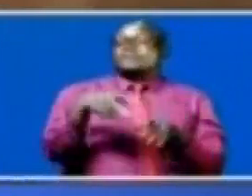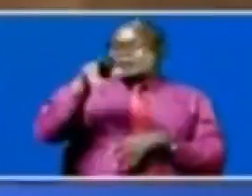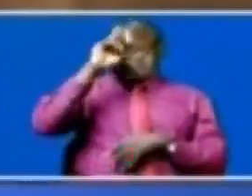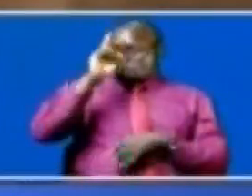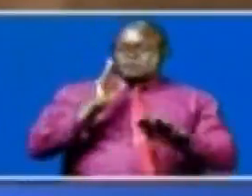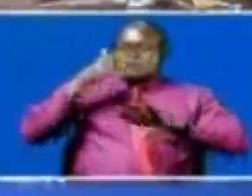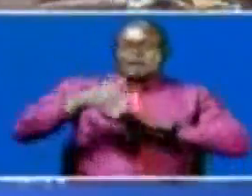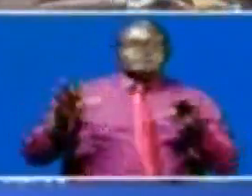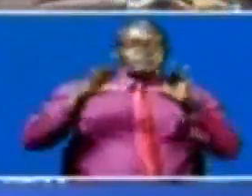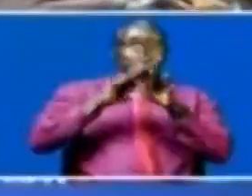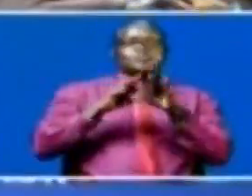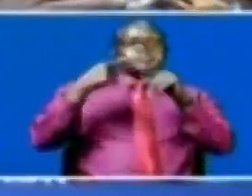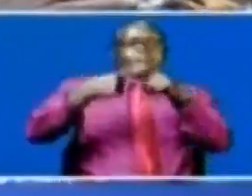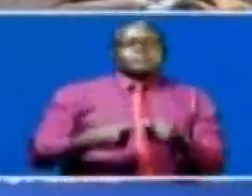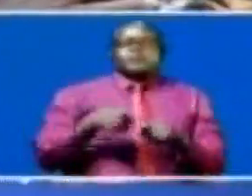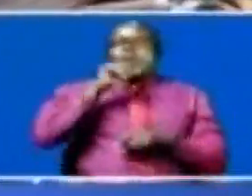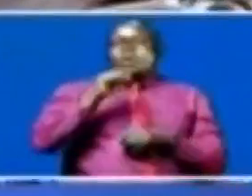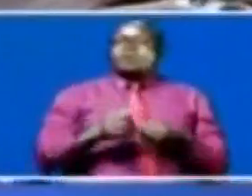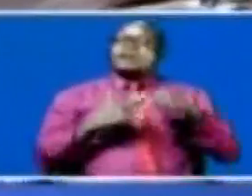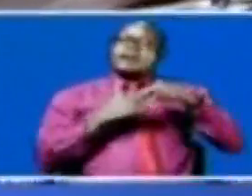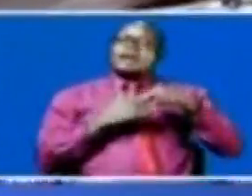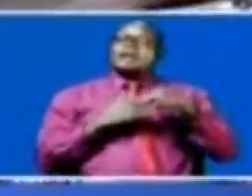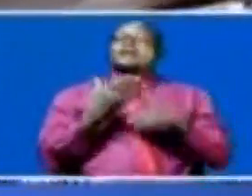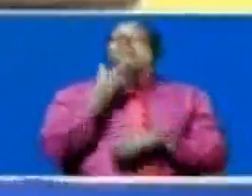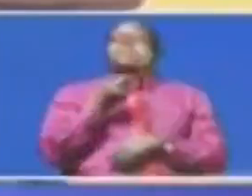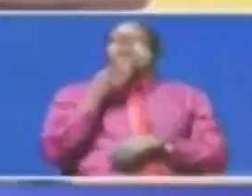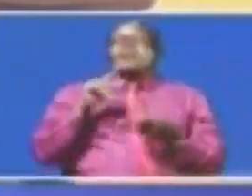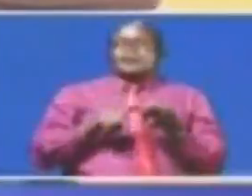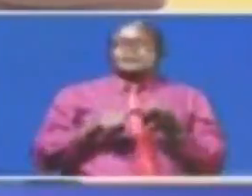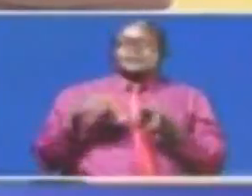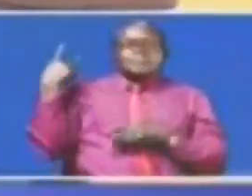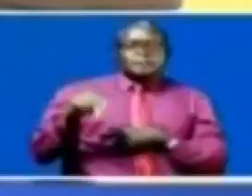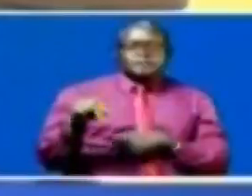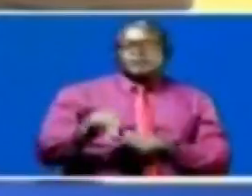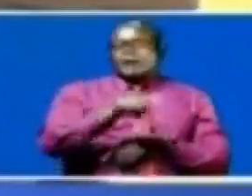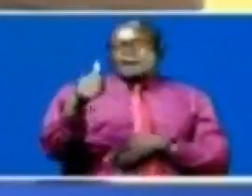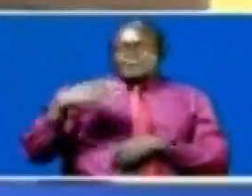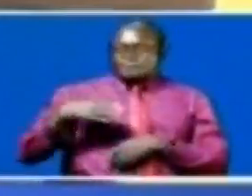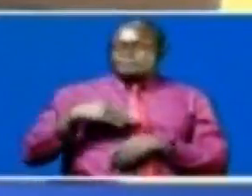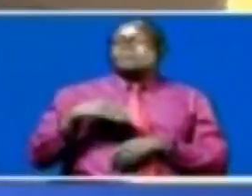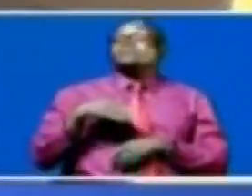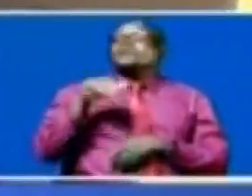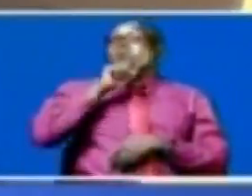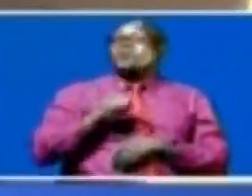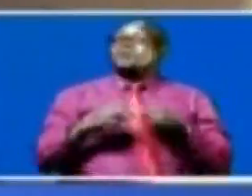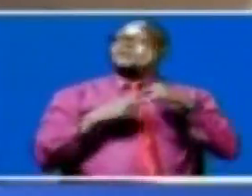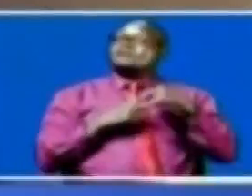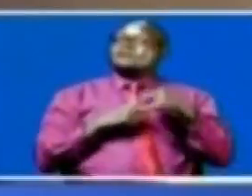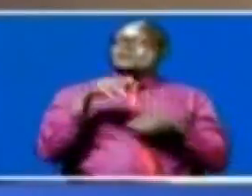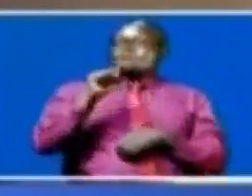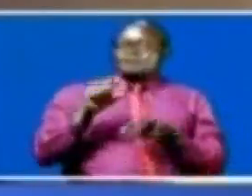with the chilling murder of a 9-year-old boy and serious bodily injury meted on 75-year-old Esther Maina